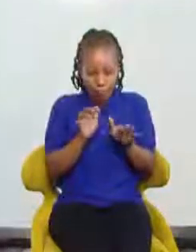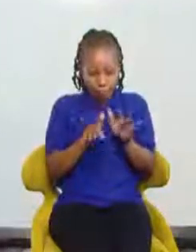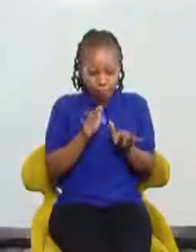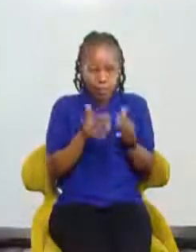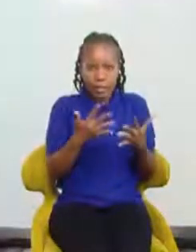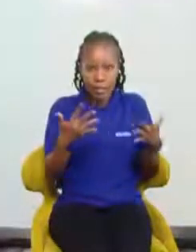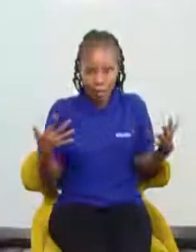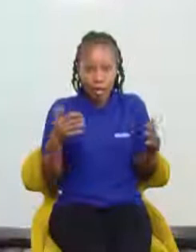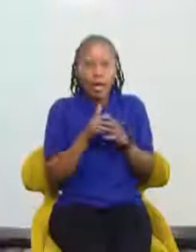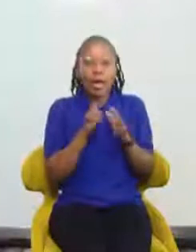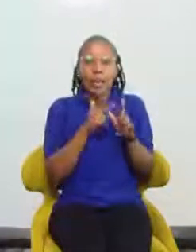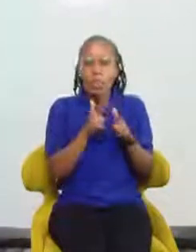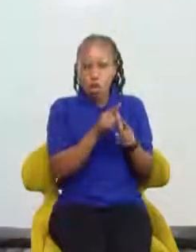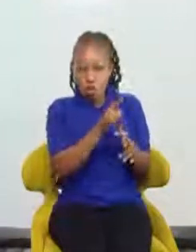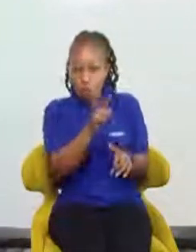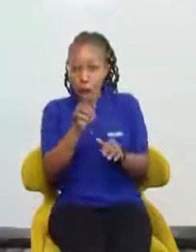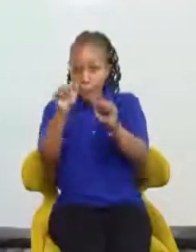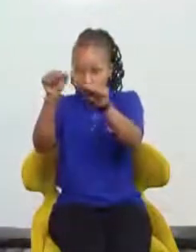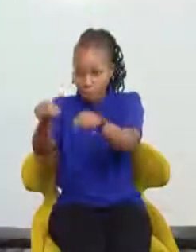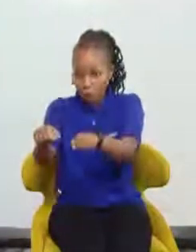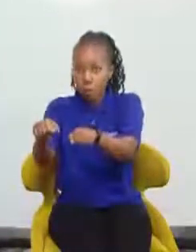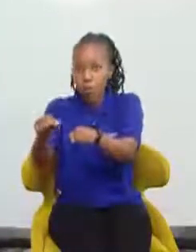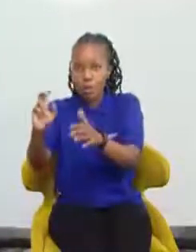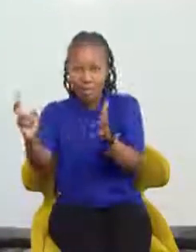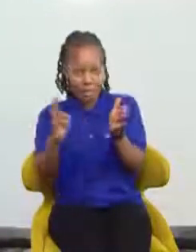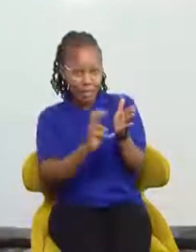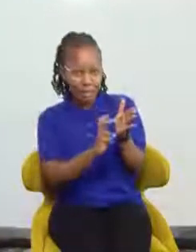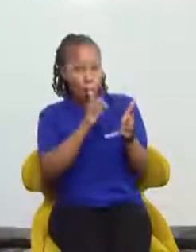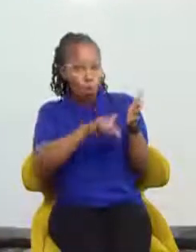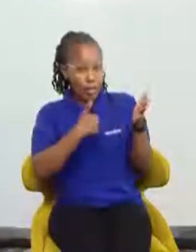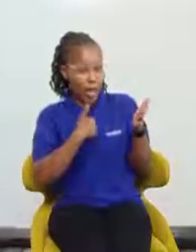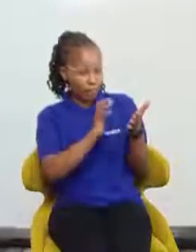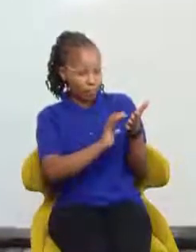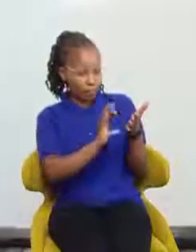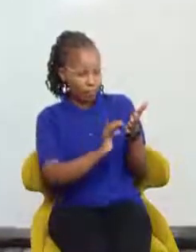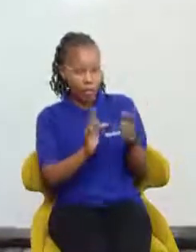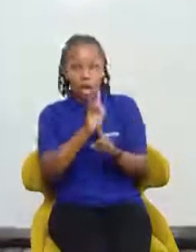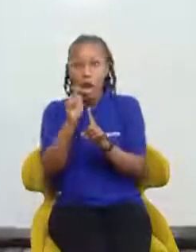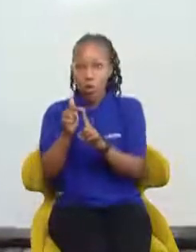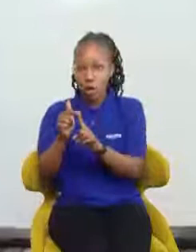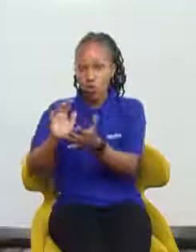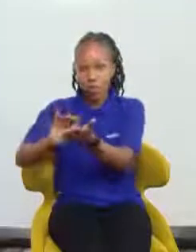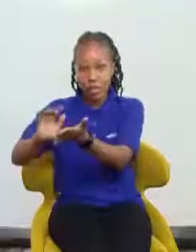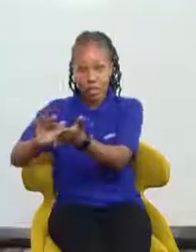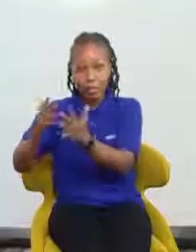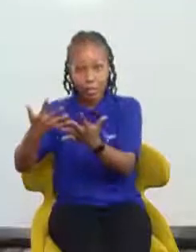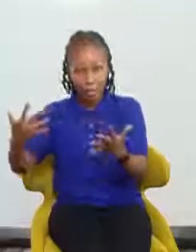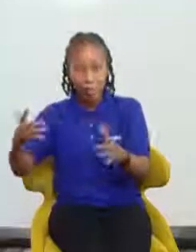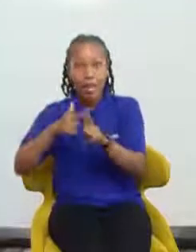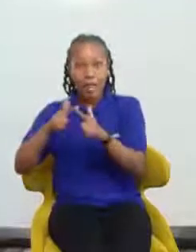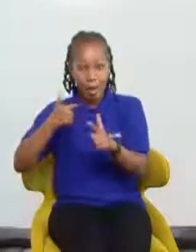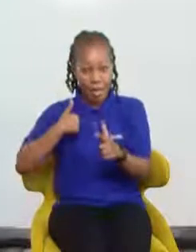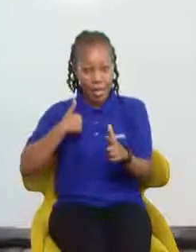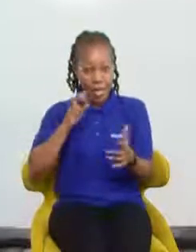Braille, you who's sighted can be able to see what I've typed. And if you type something in print, I can be able to see